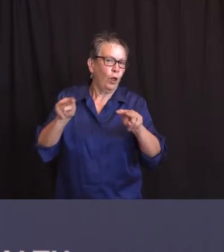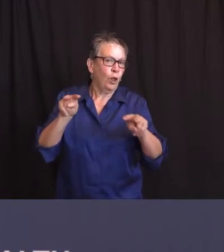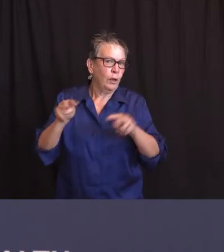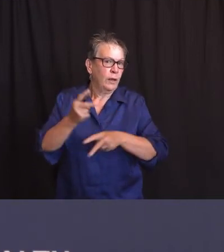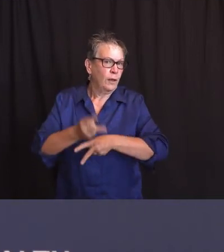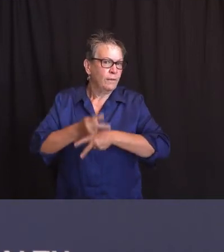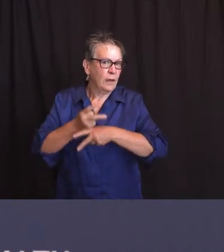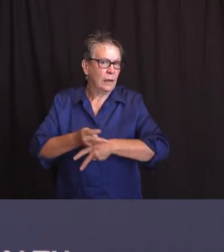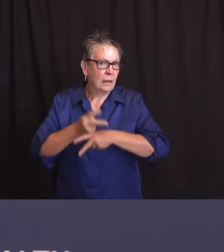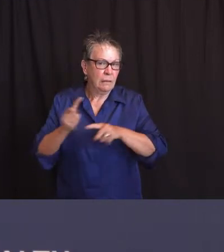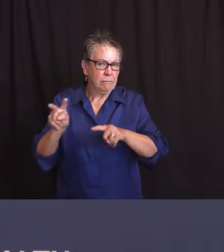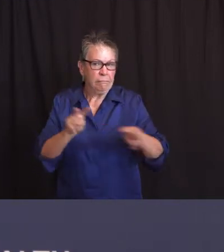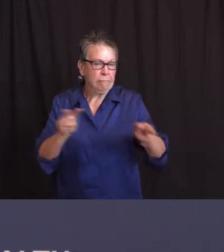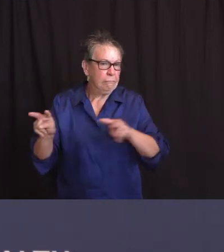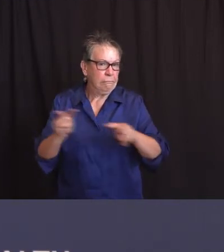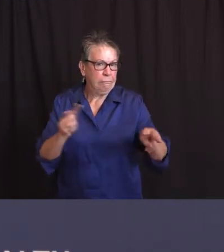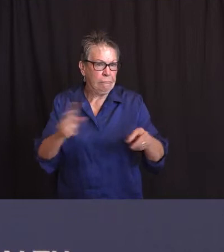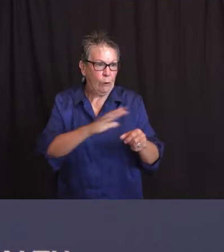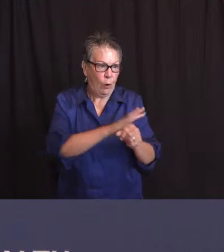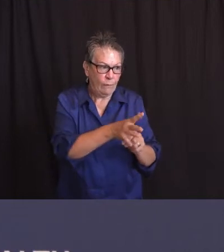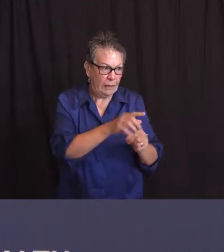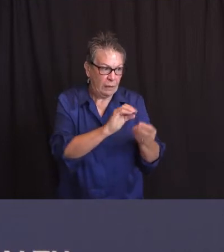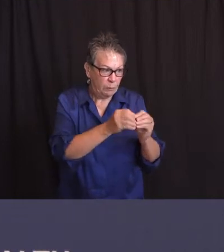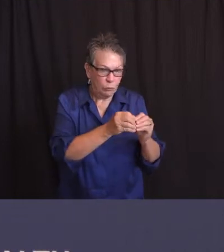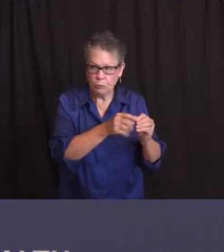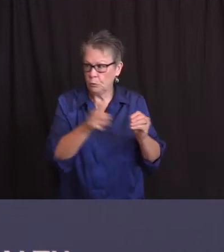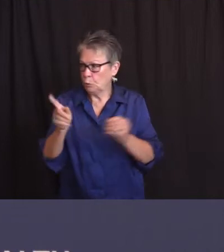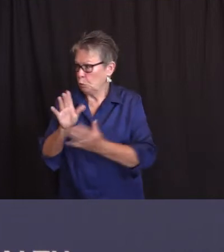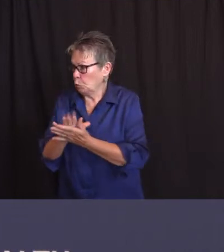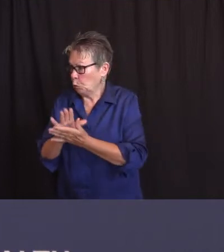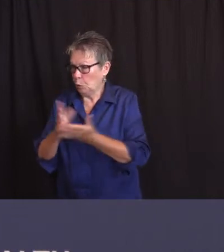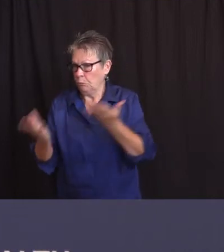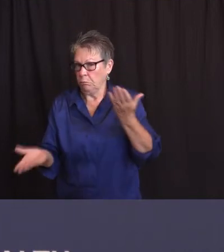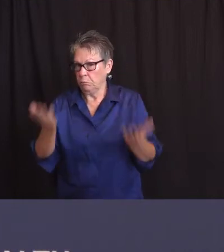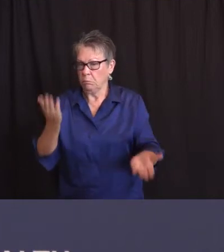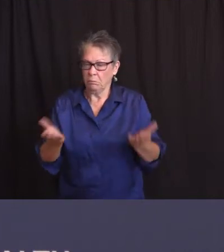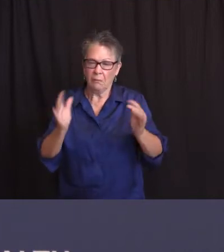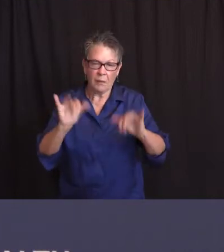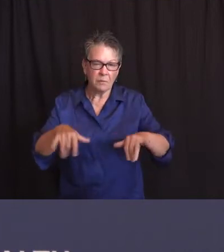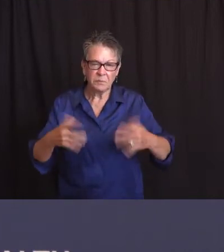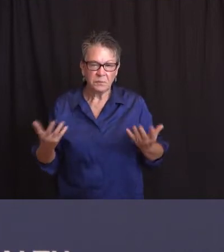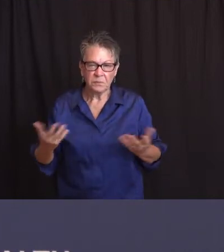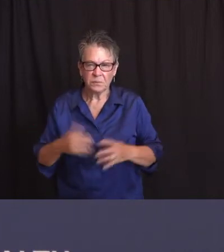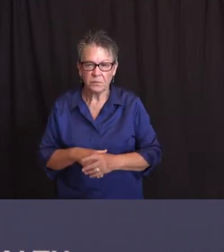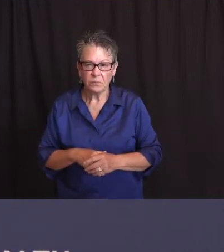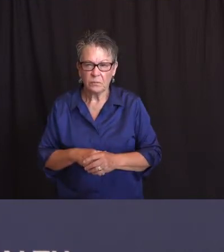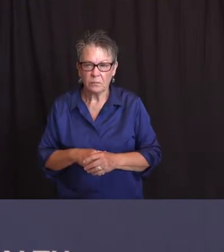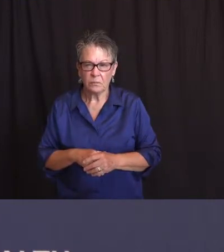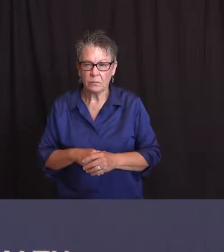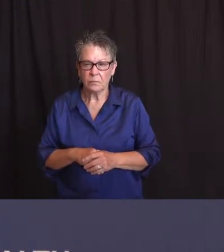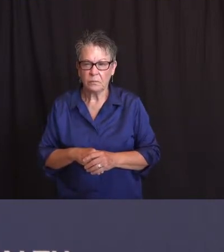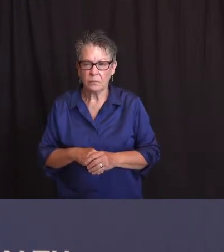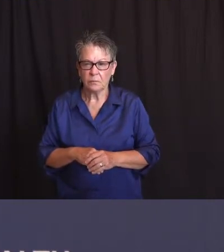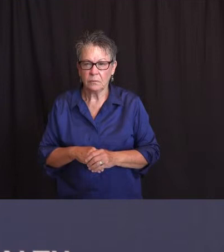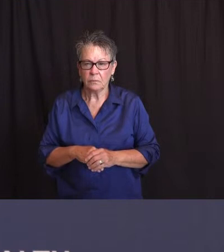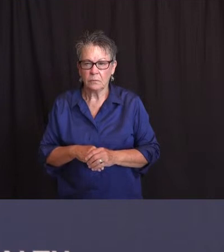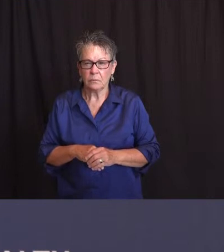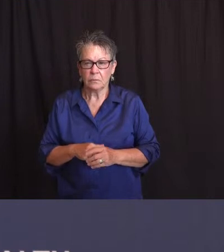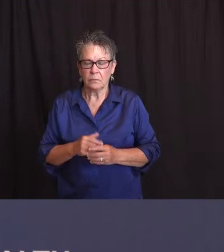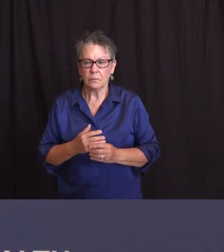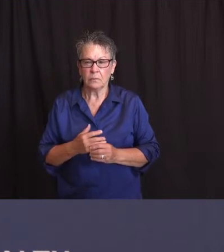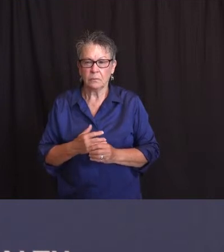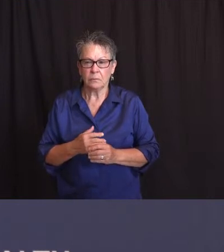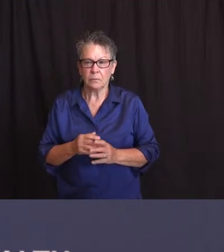I saw what New York is doing, and I would just reiterate what I just said a second ago. If you make your decisions